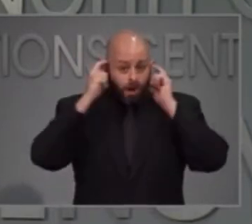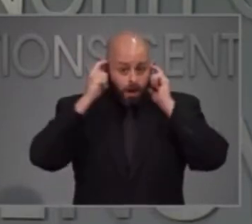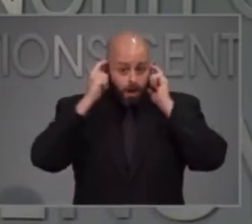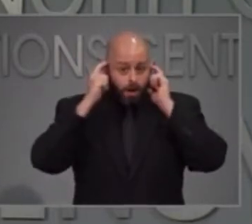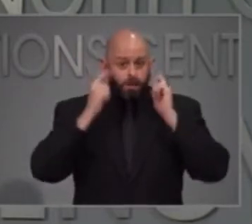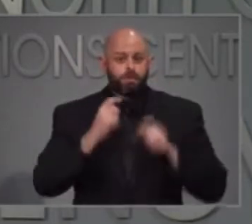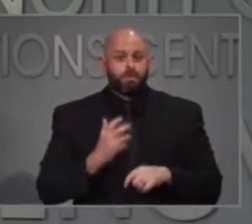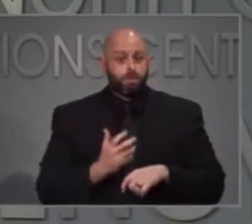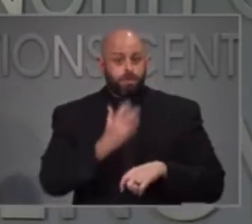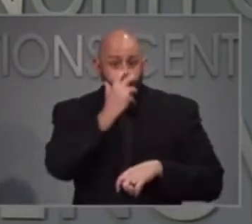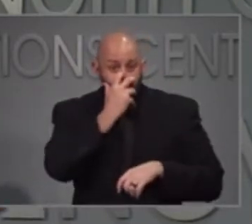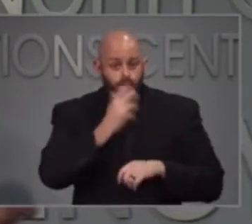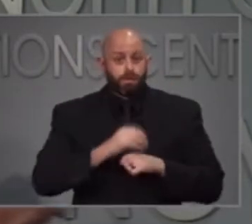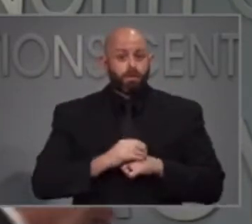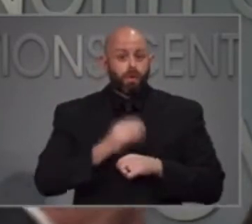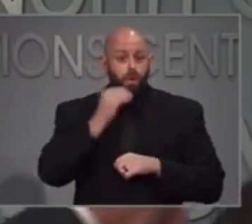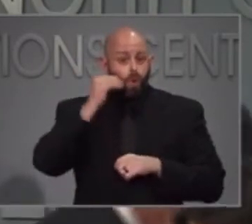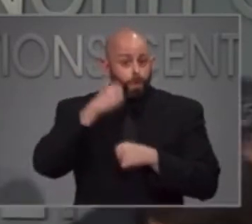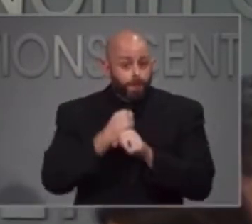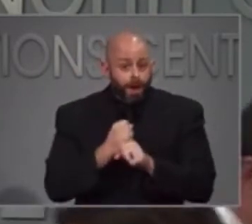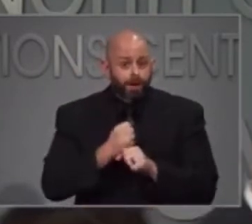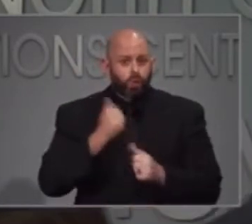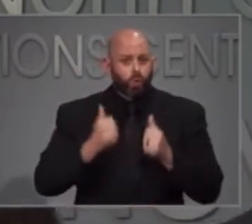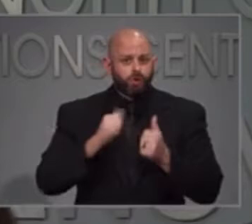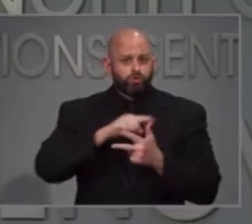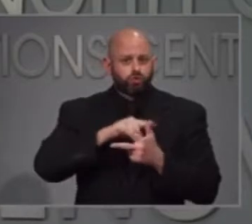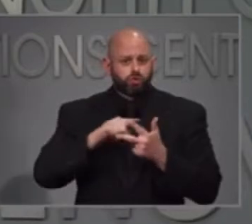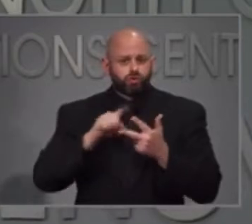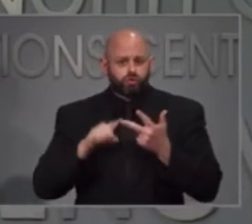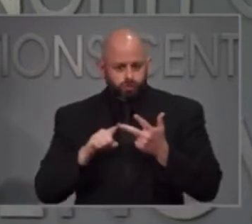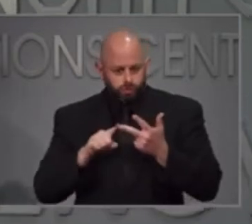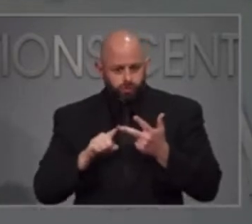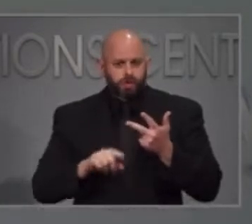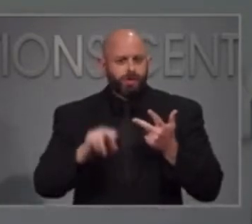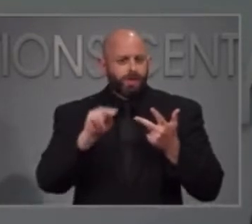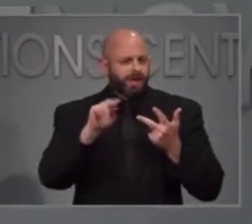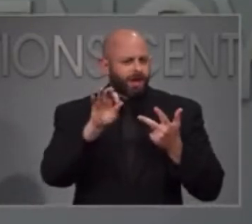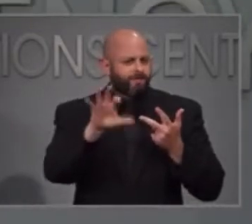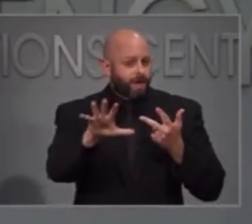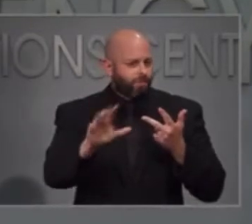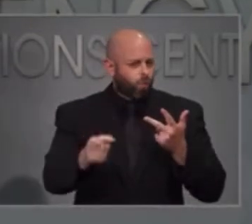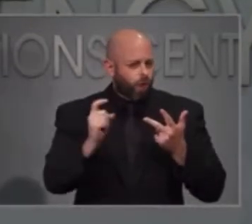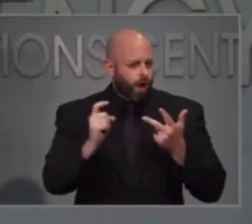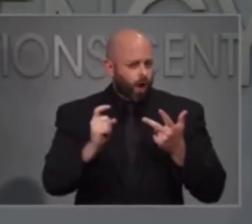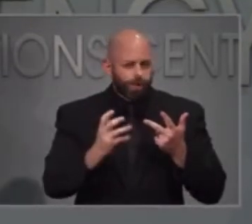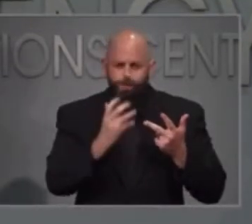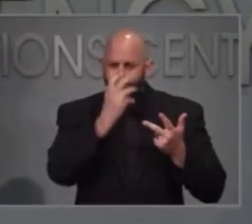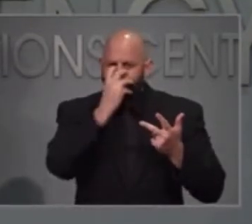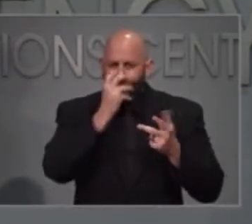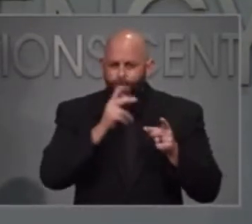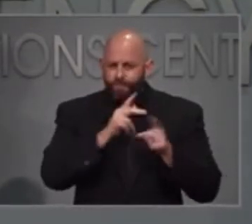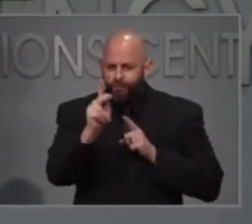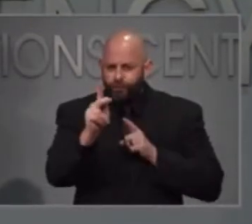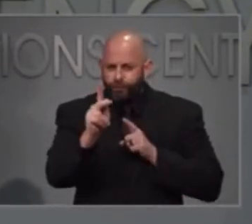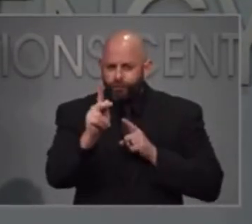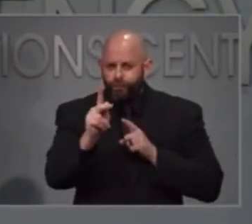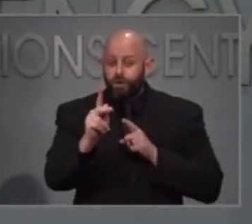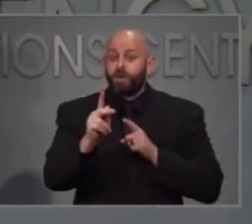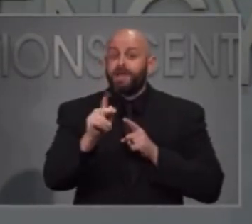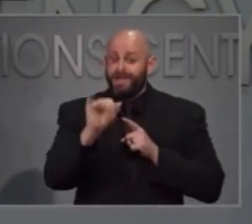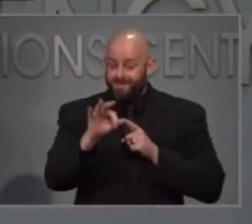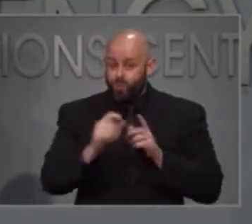masks do? And if the N95s are, what's required? Are you all going to be playing a role in making sure they get